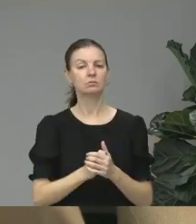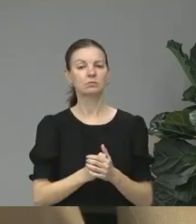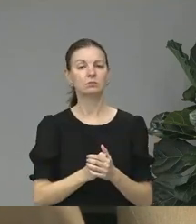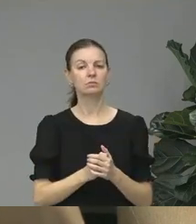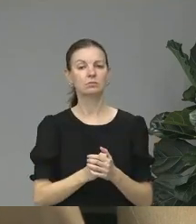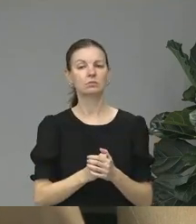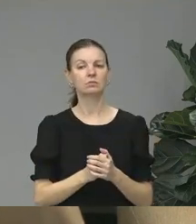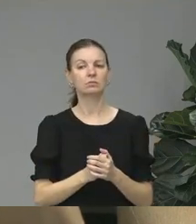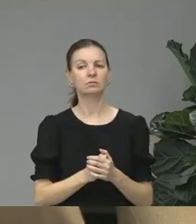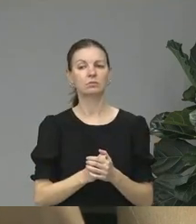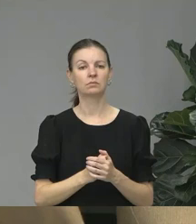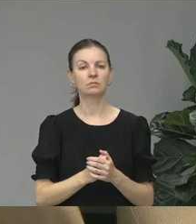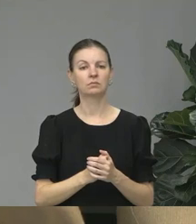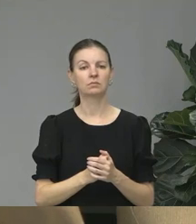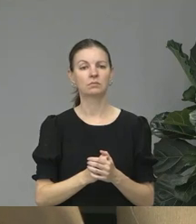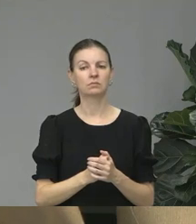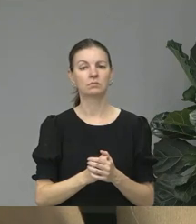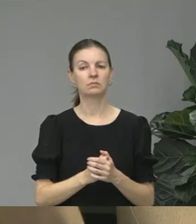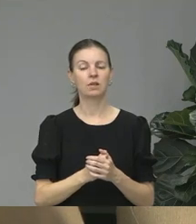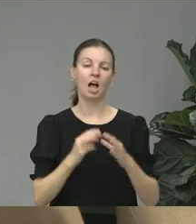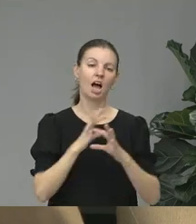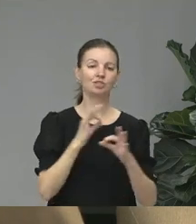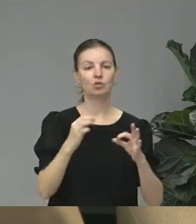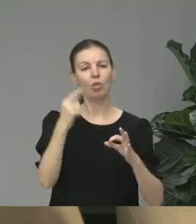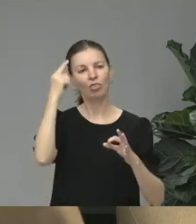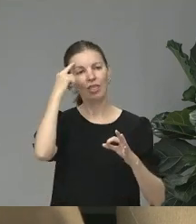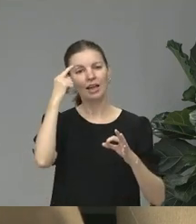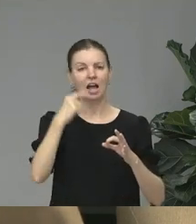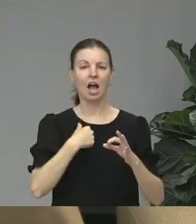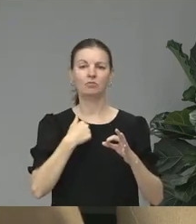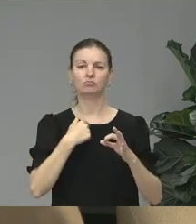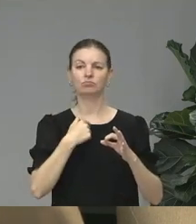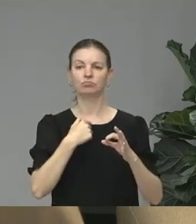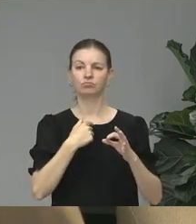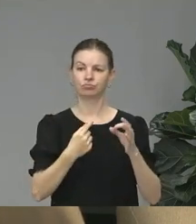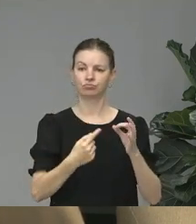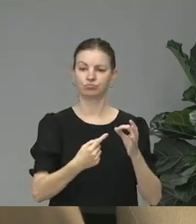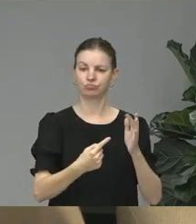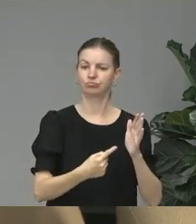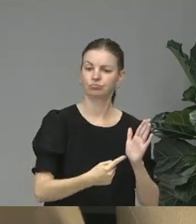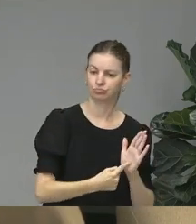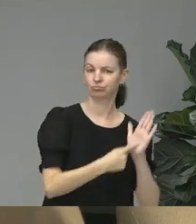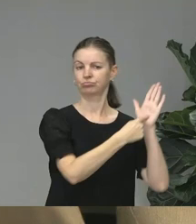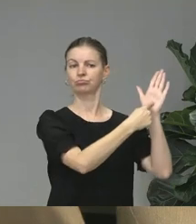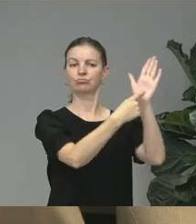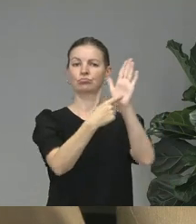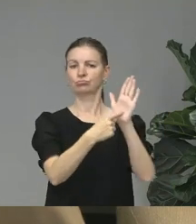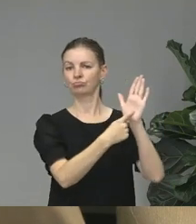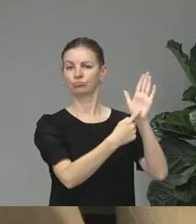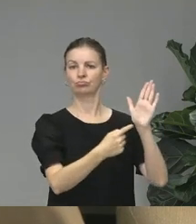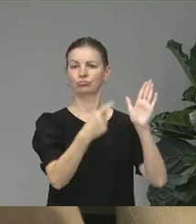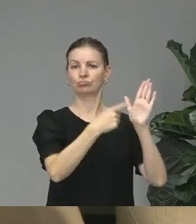high an accolade to say that I championed it. As I said earlier, there were many other